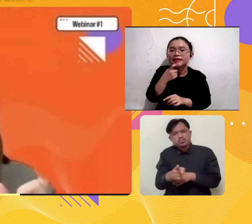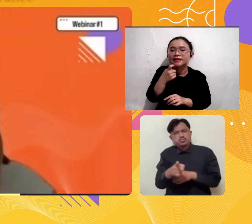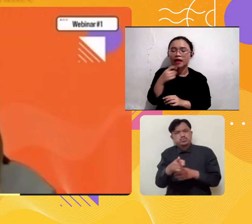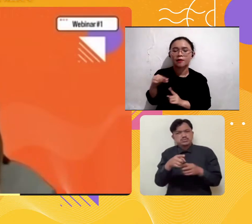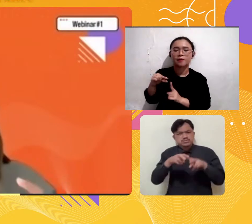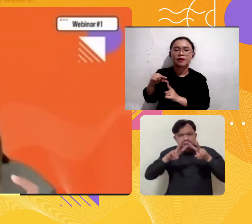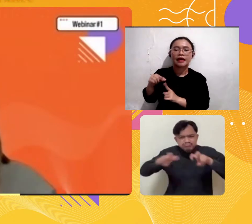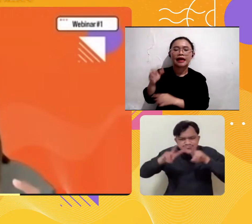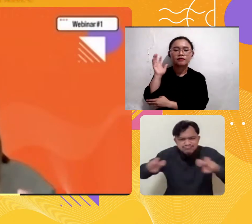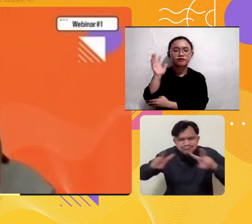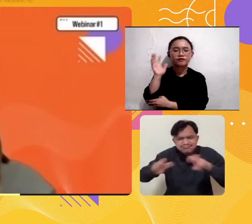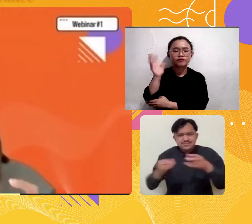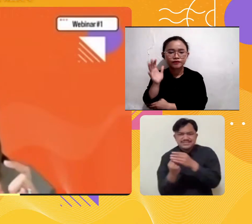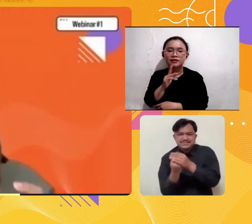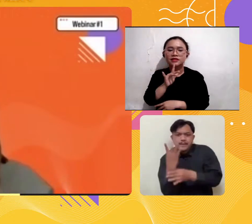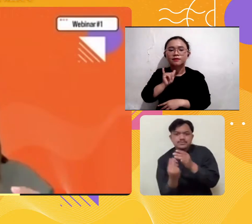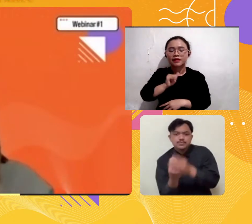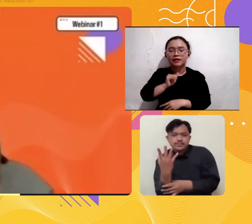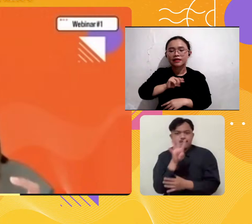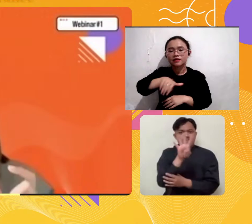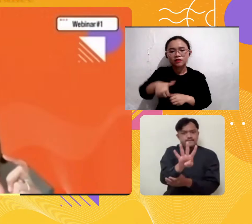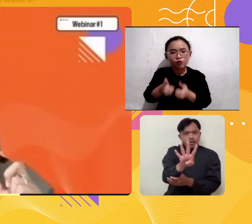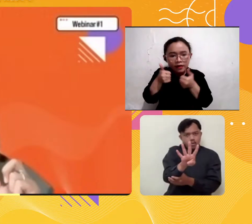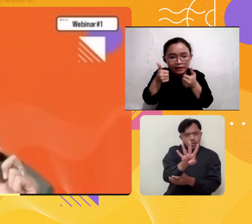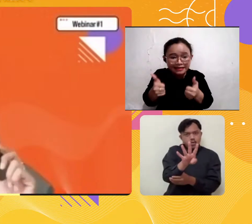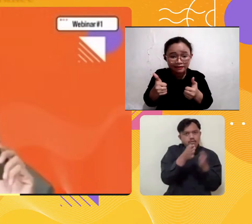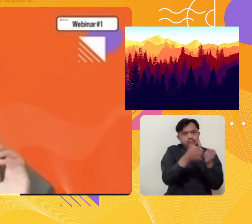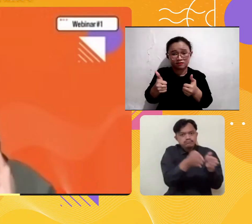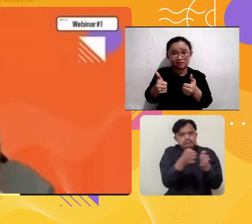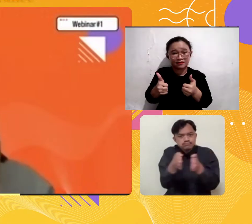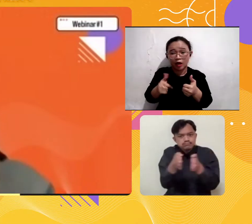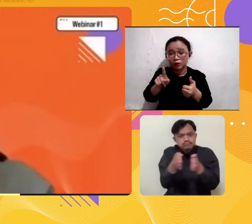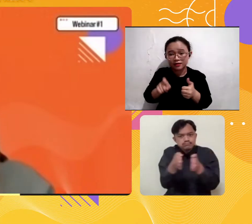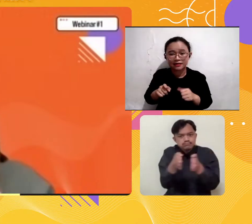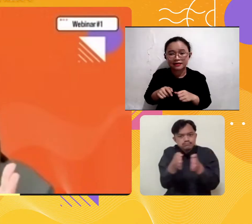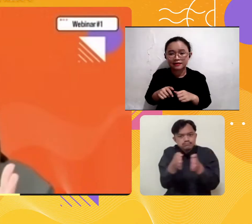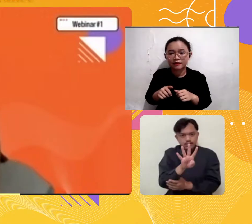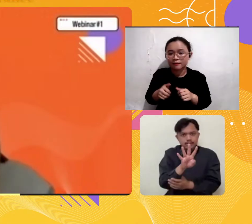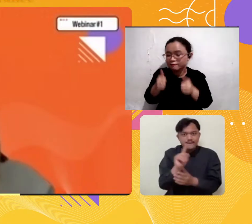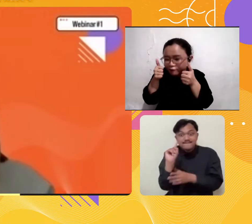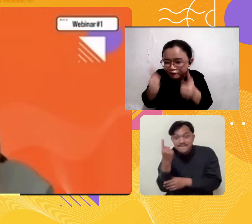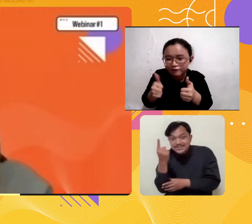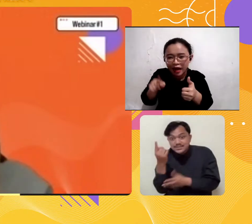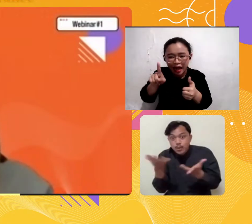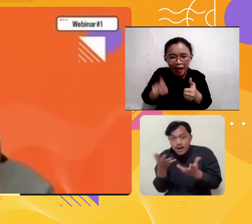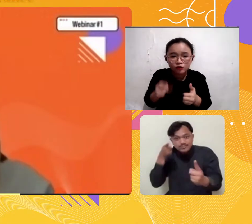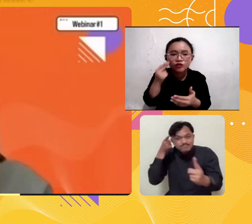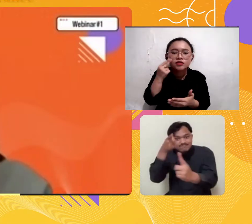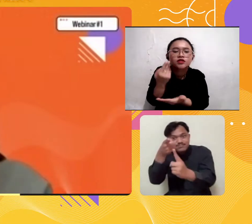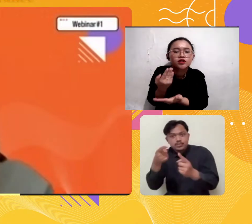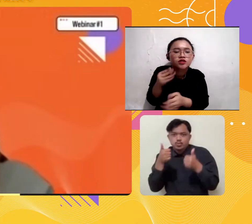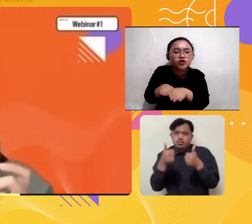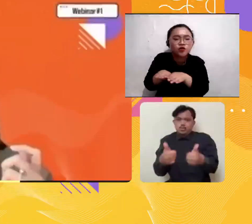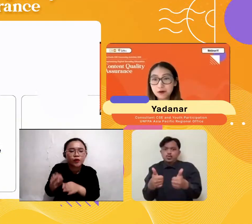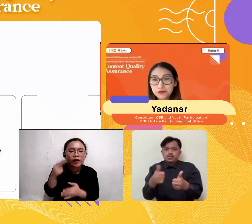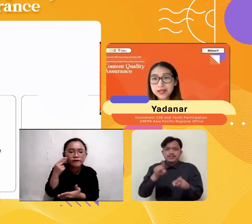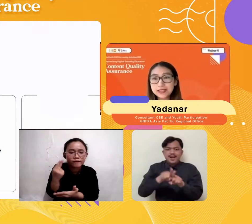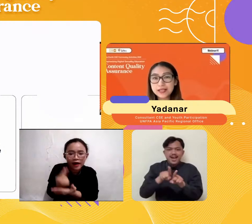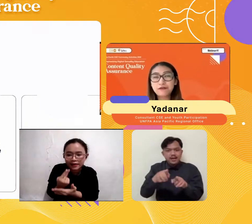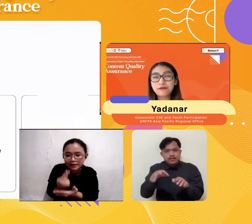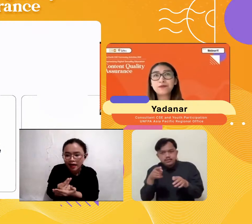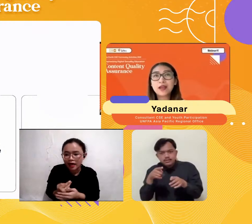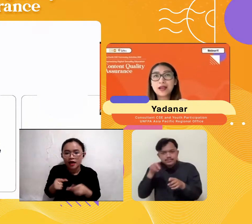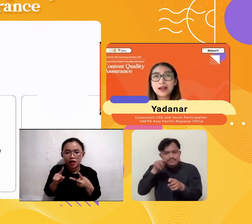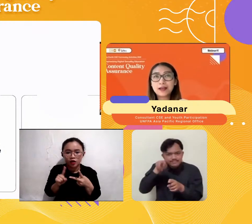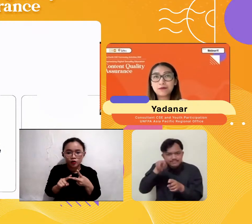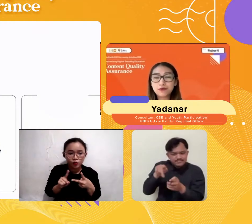how accuracy and evidence base is like very important. And the second component is norms and rights. And third component is